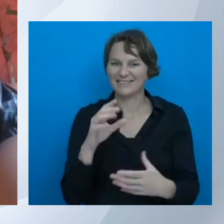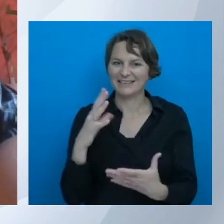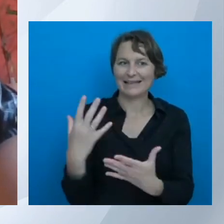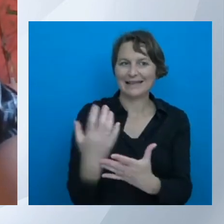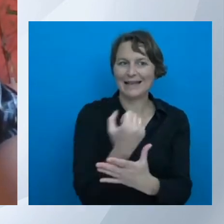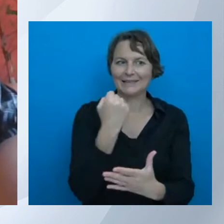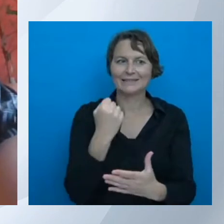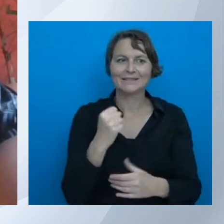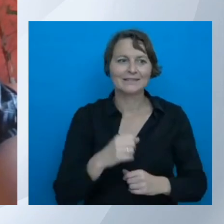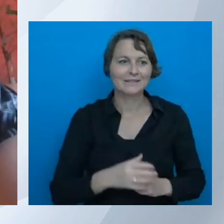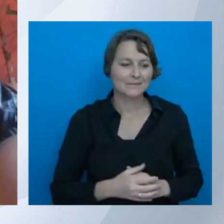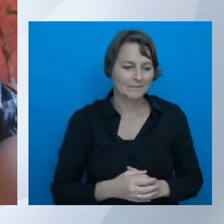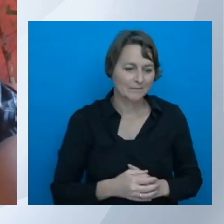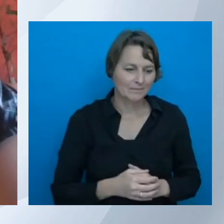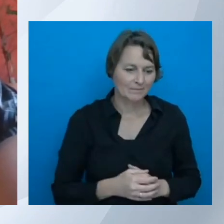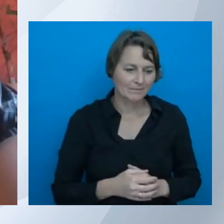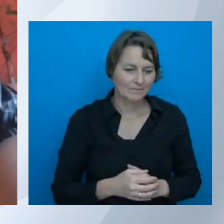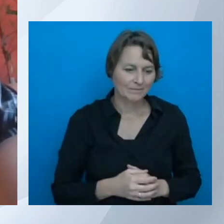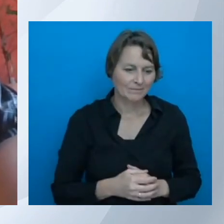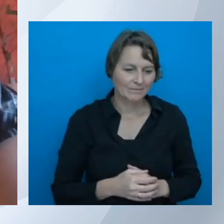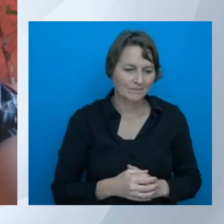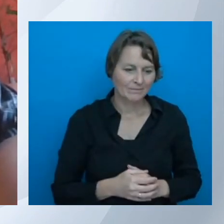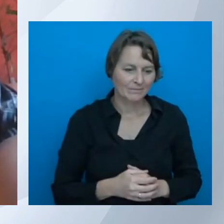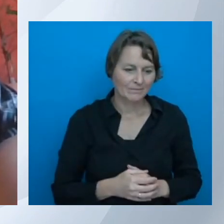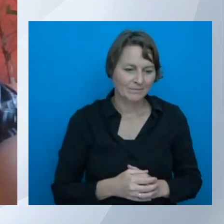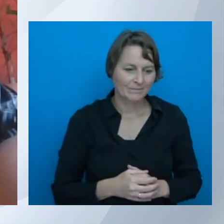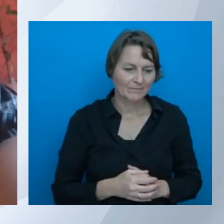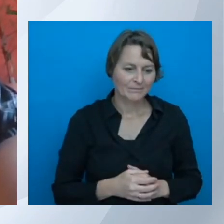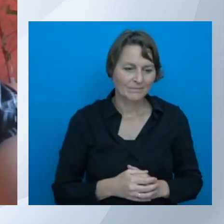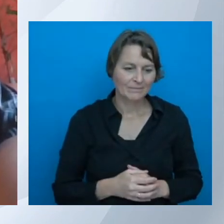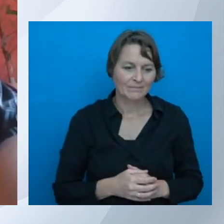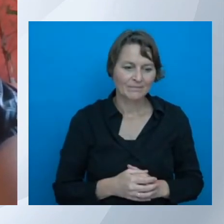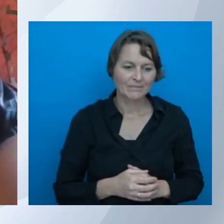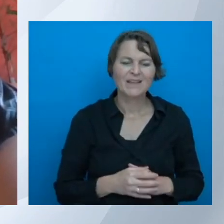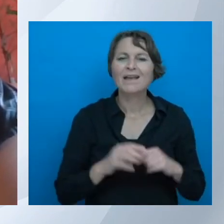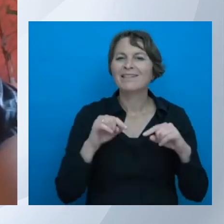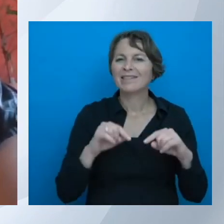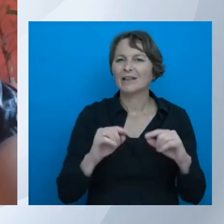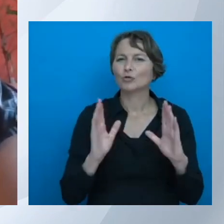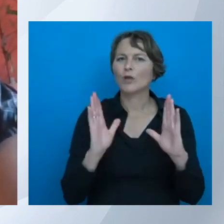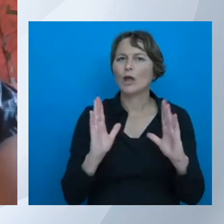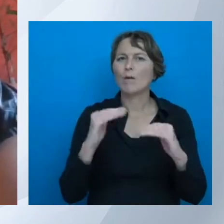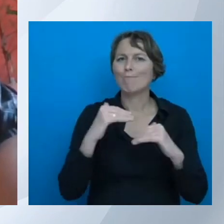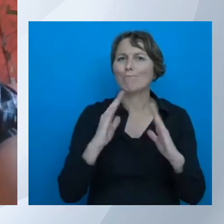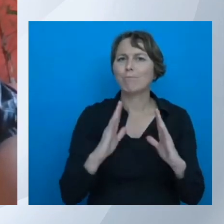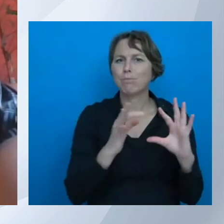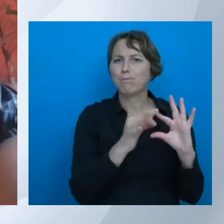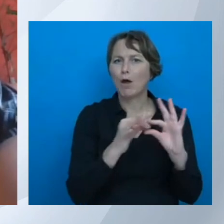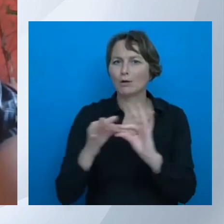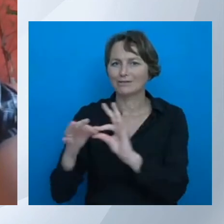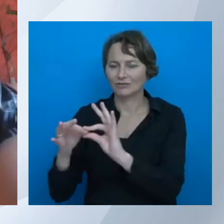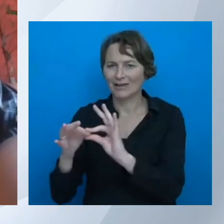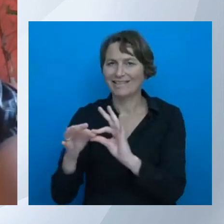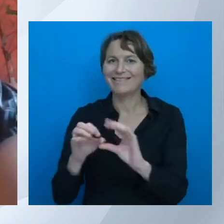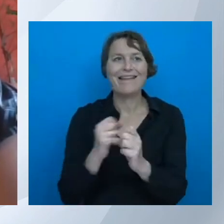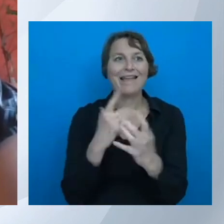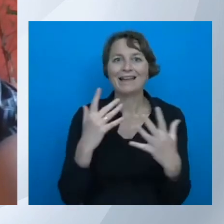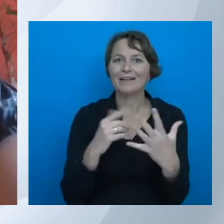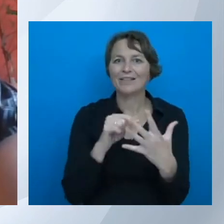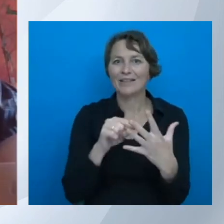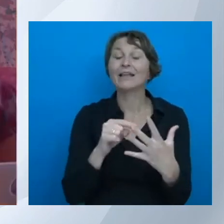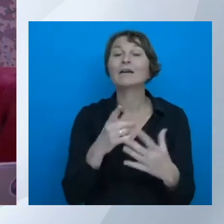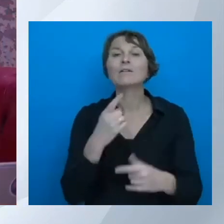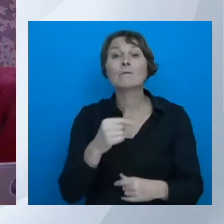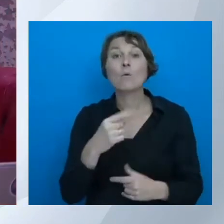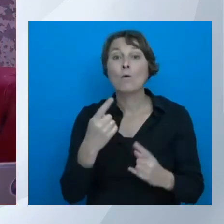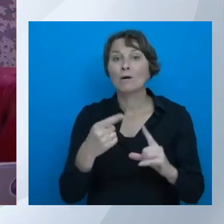on blockchain, and it's our community rewards program. Now, for each thing you do in the community, you can earn a badge, for instance,